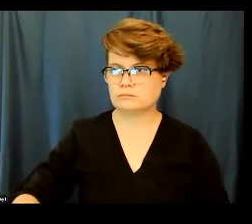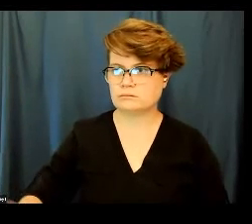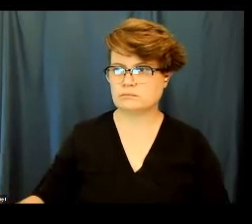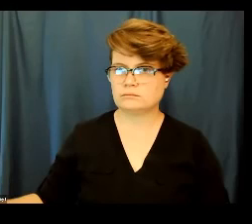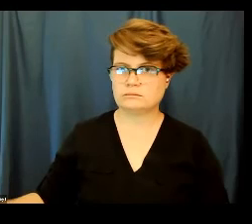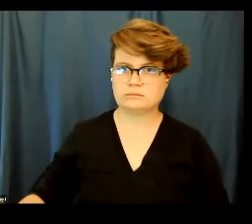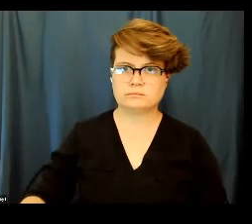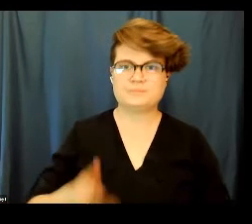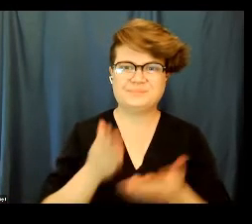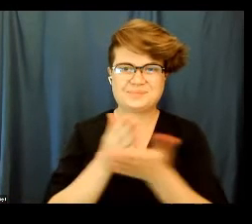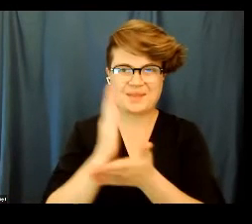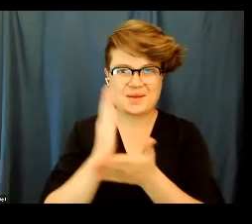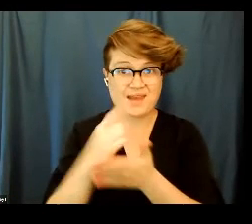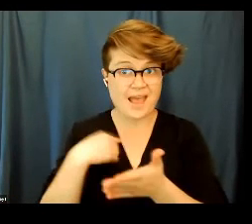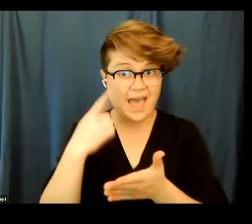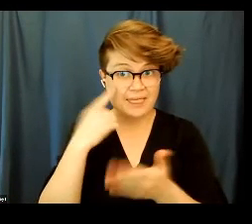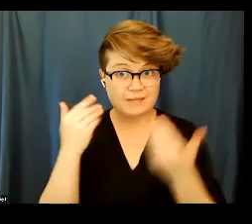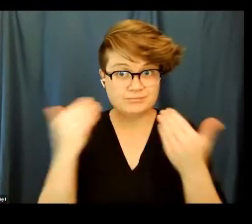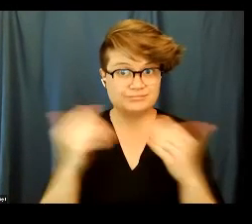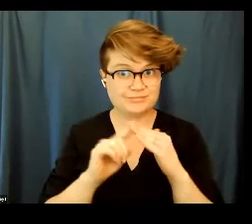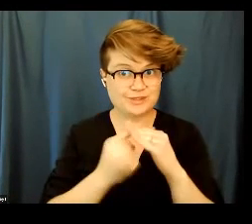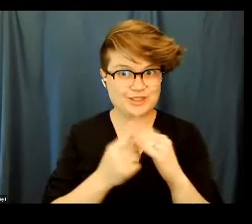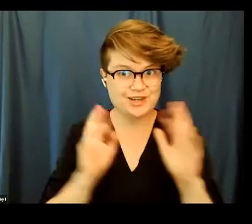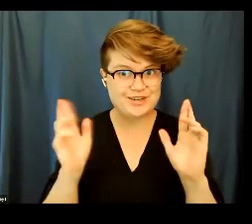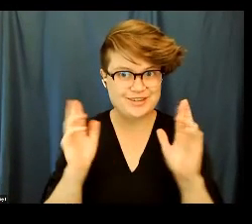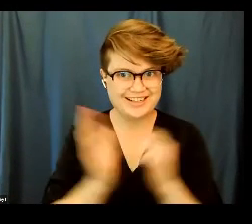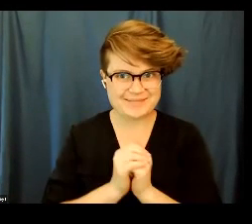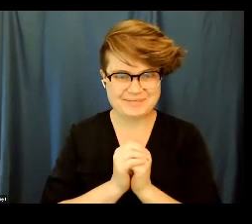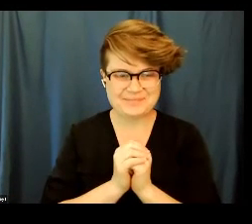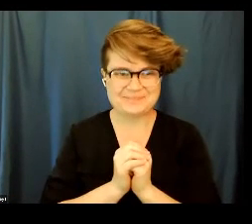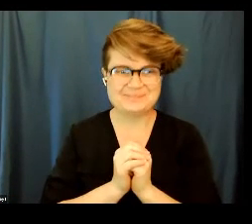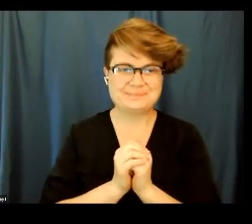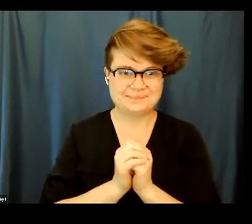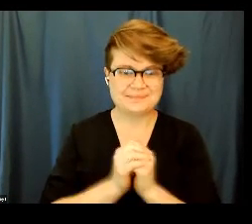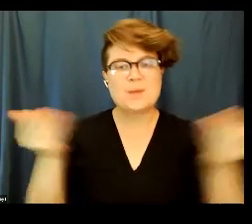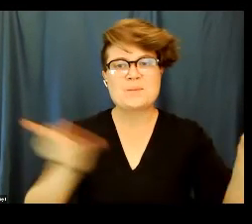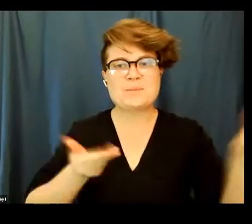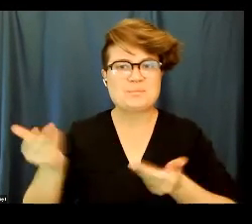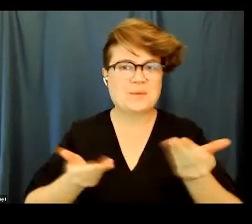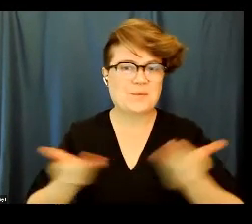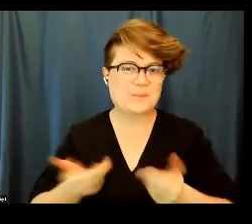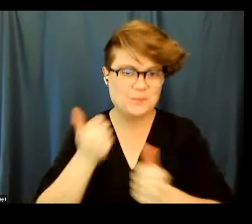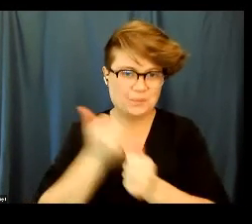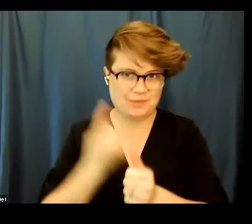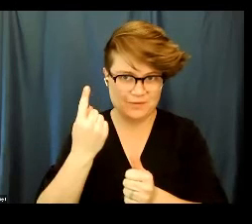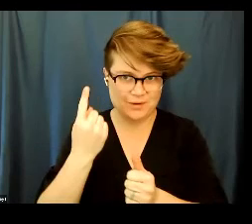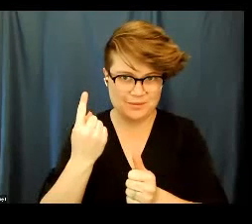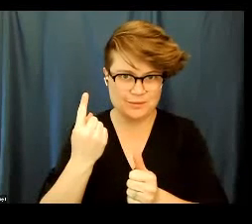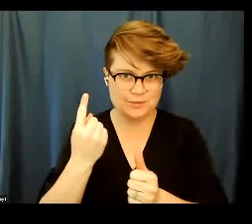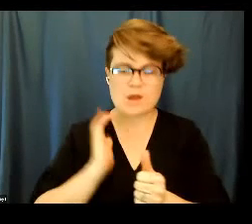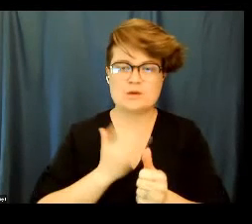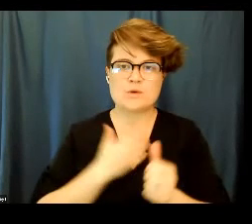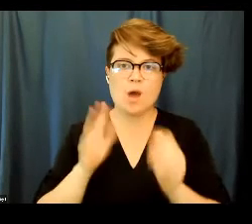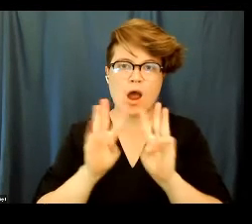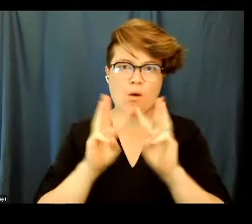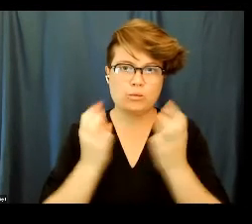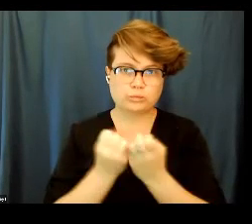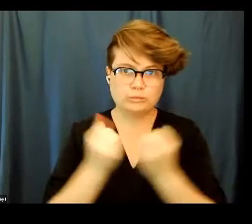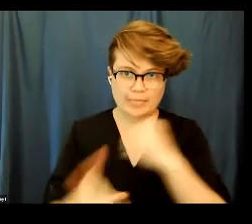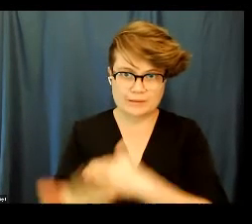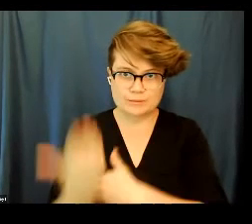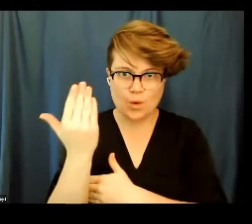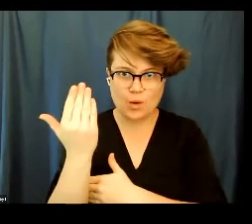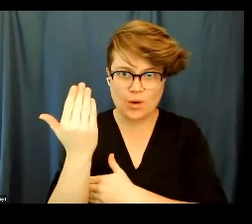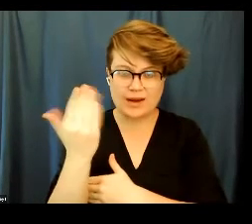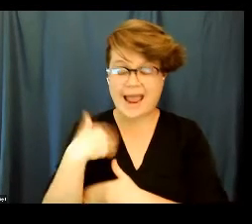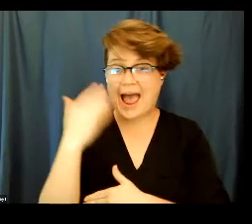All right, I think we can go ahead and get started. So welcome everyone to our webinar this morning. It's bright and early